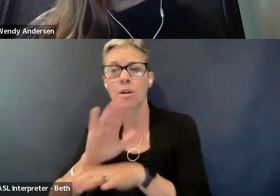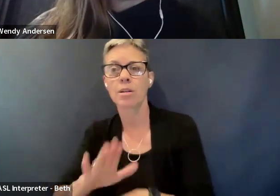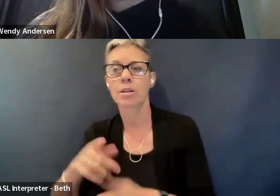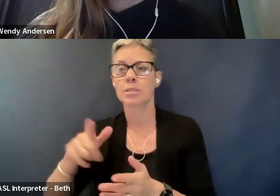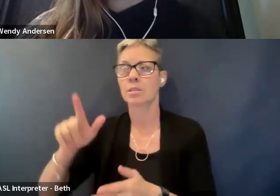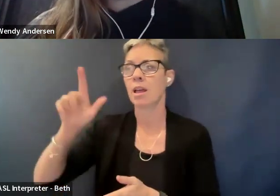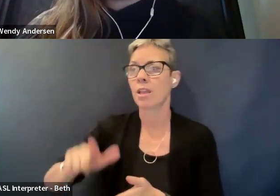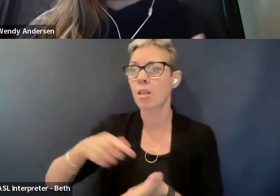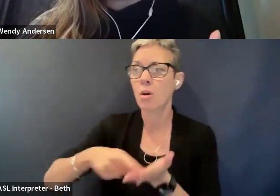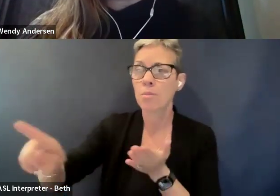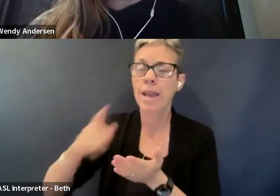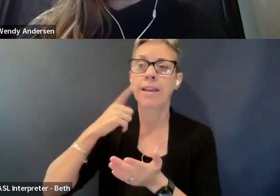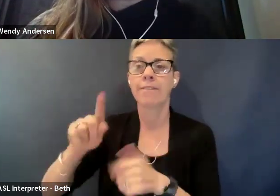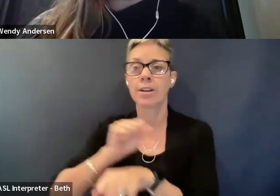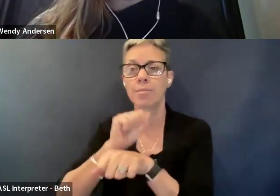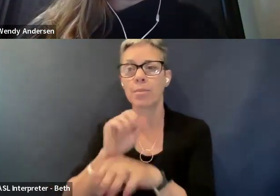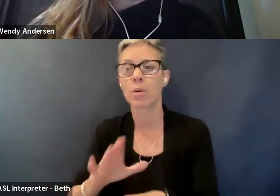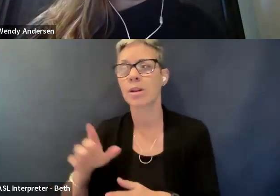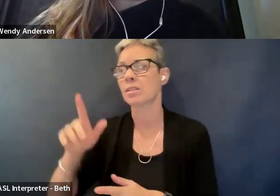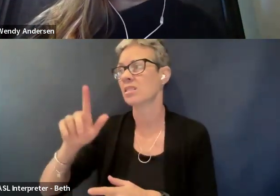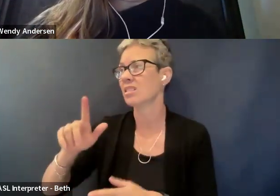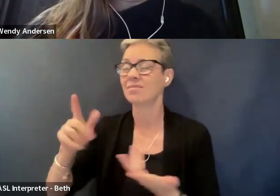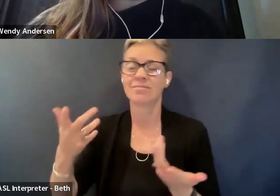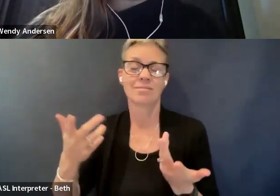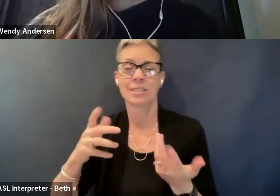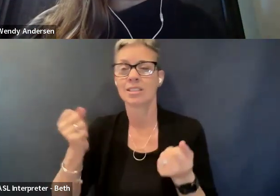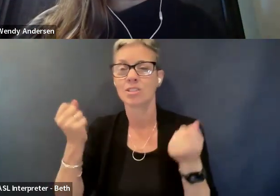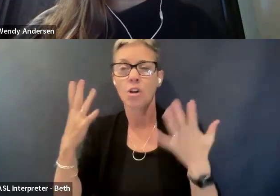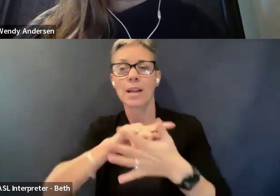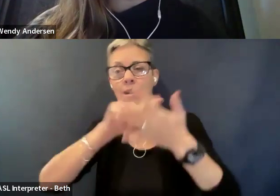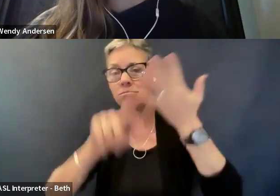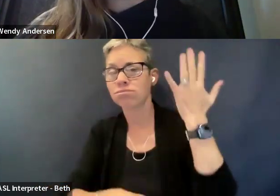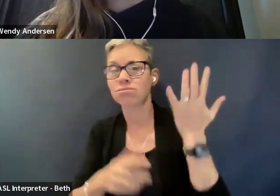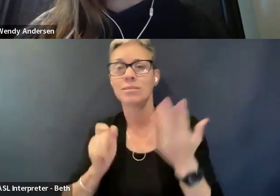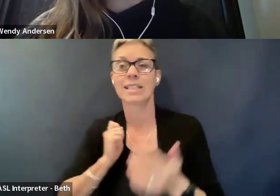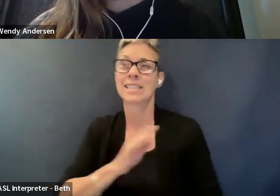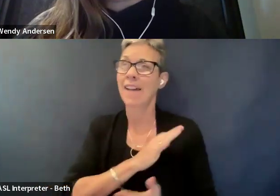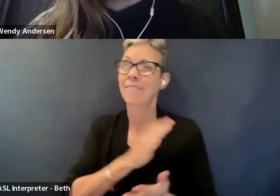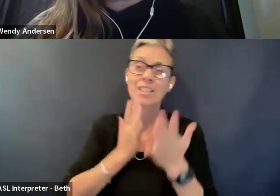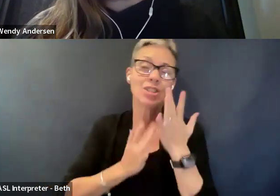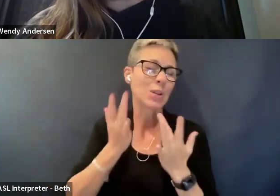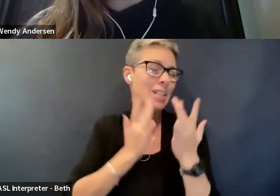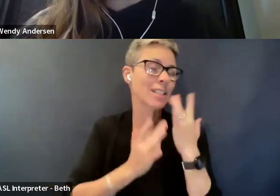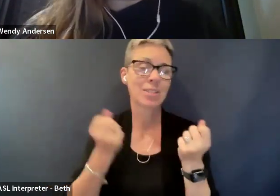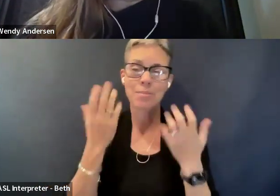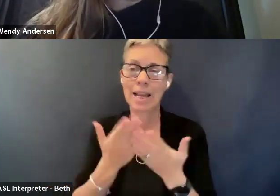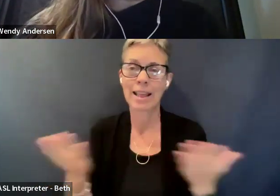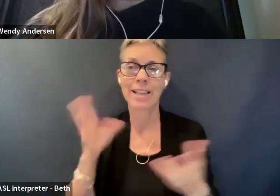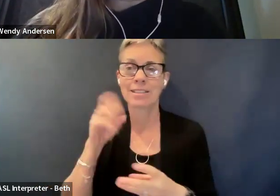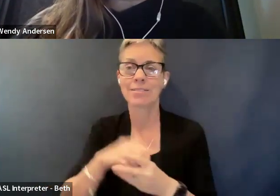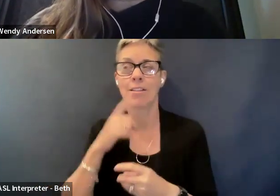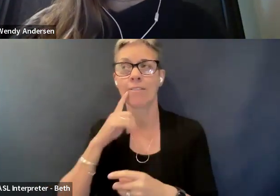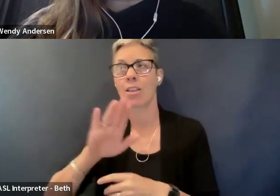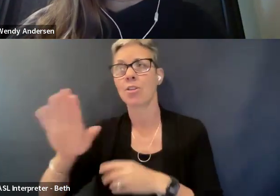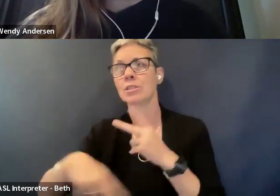the employees, the low pay, and there's just a very large staffing shortage for these facilities.